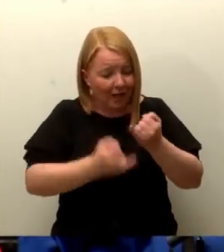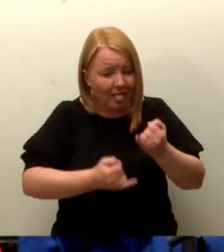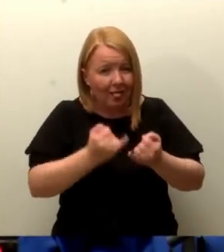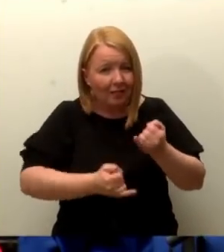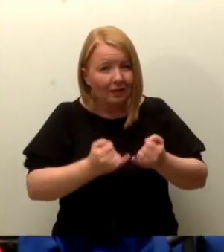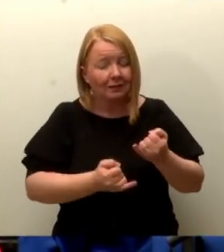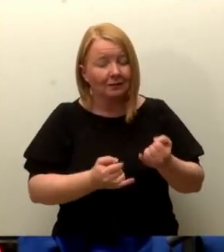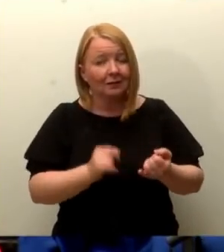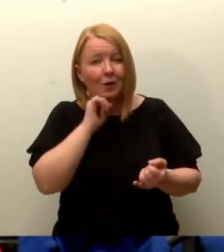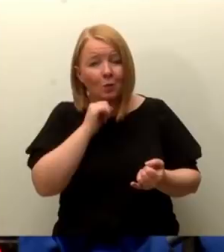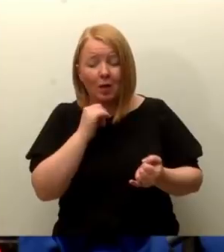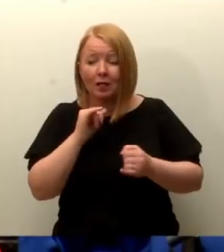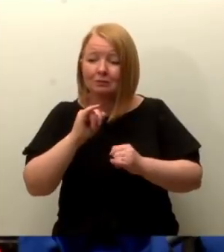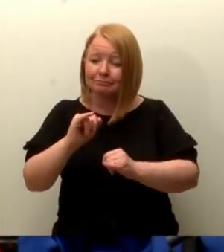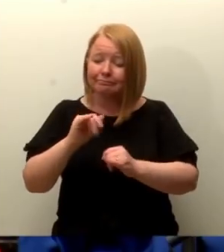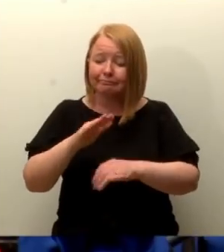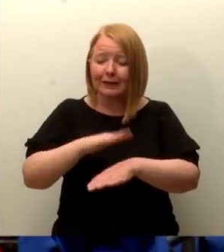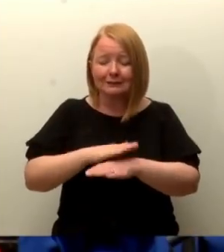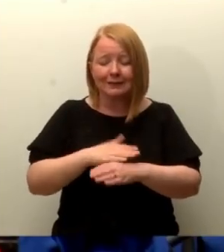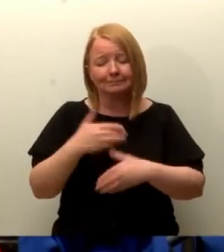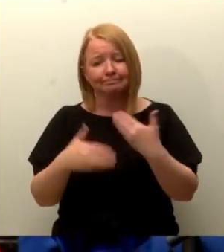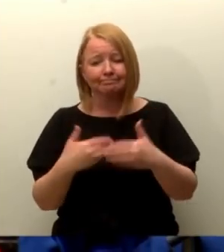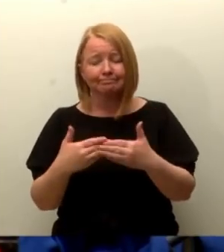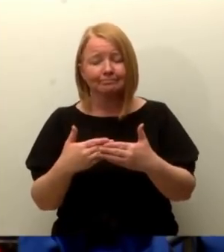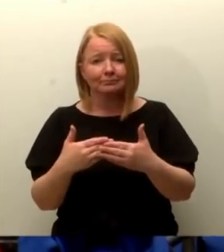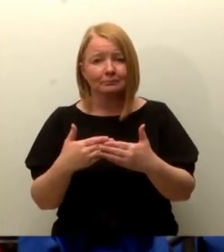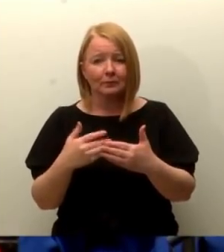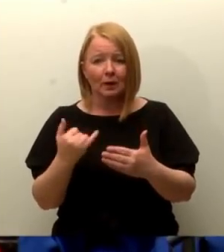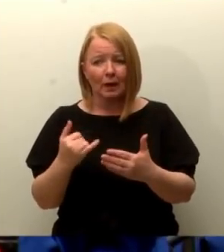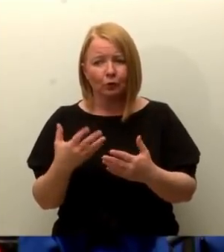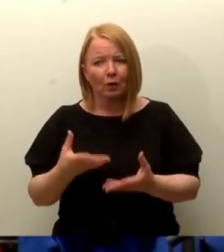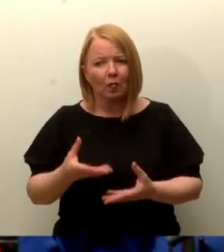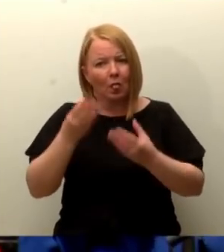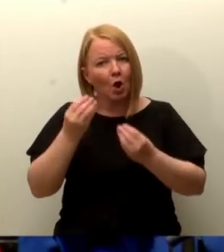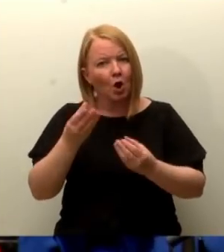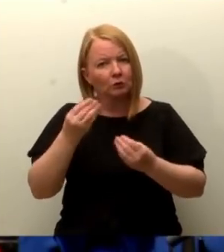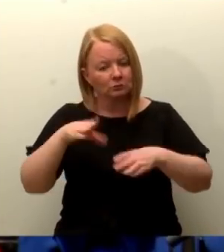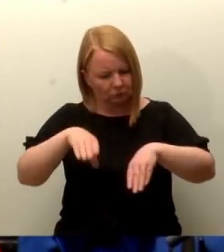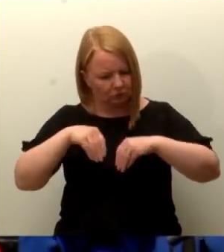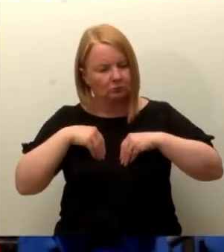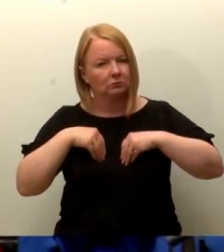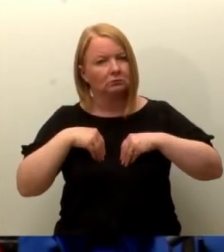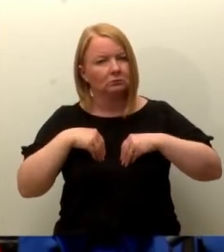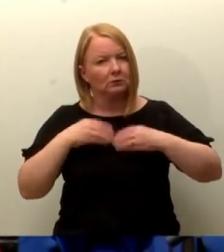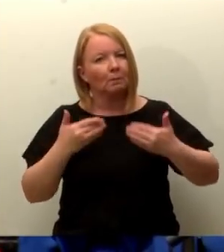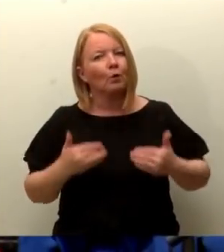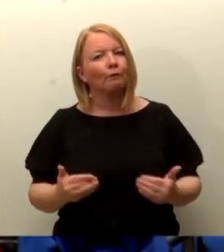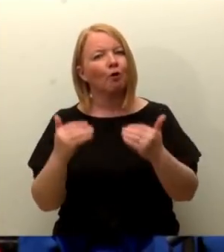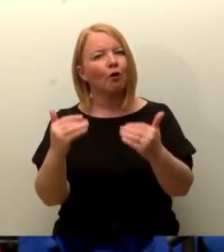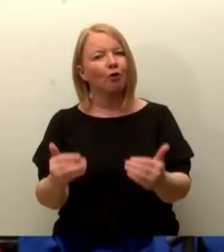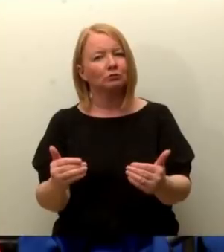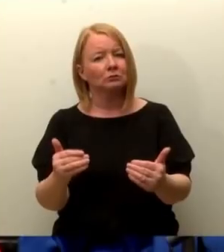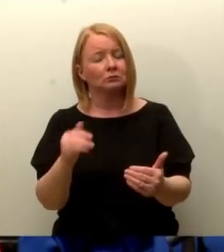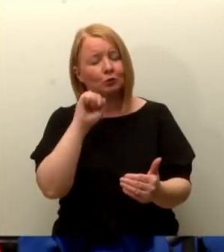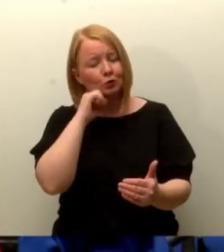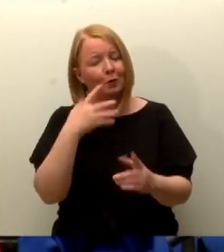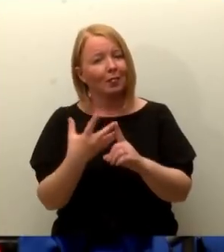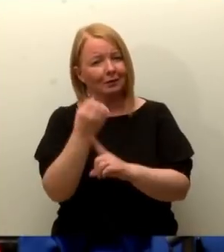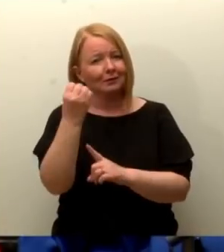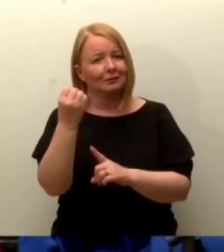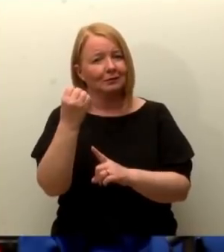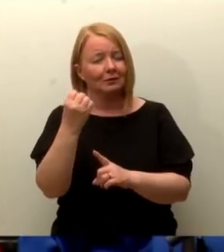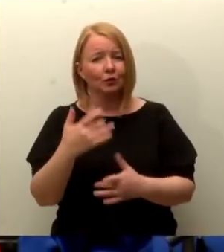times, and you will come out successful as long as you learn to accept them and move on in life. Don't